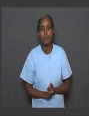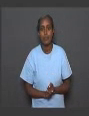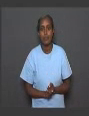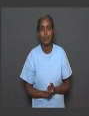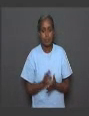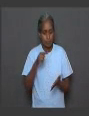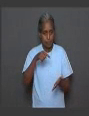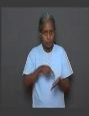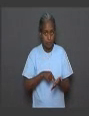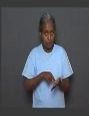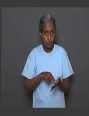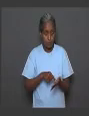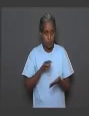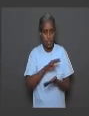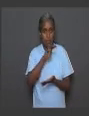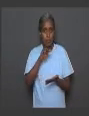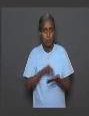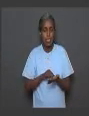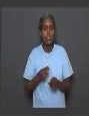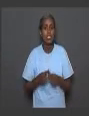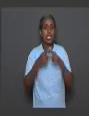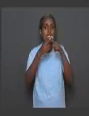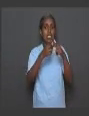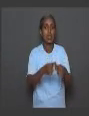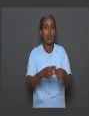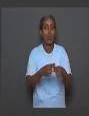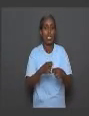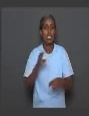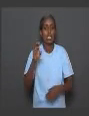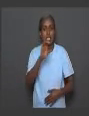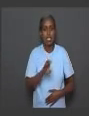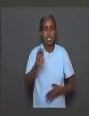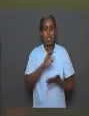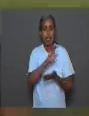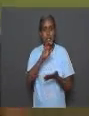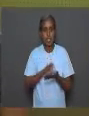The point where they meet is called the circumcenter.